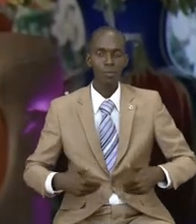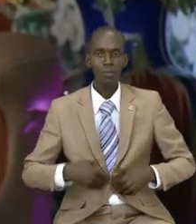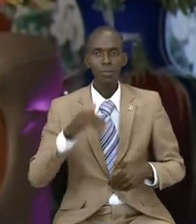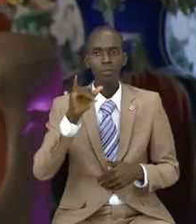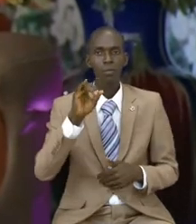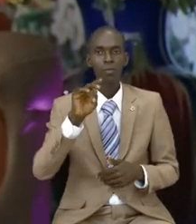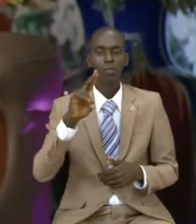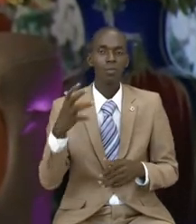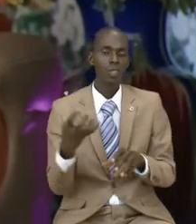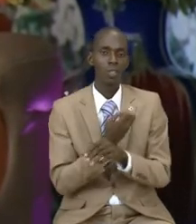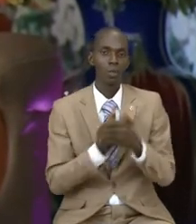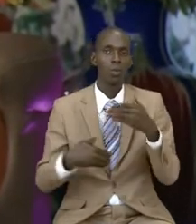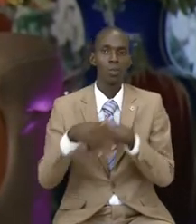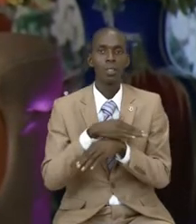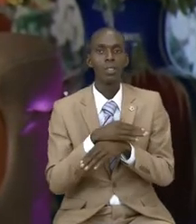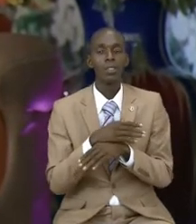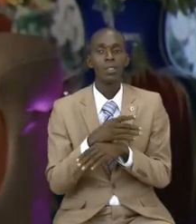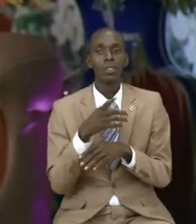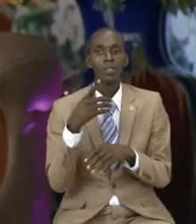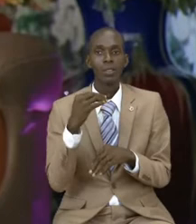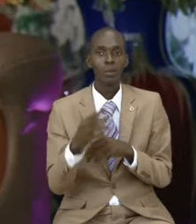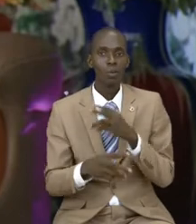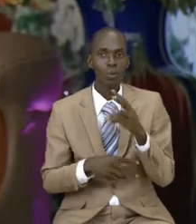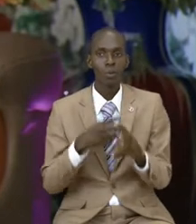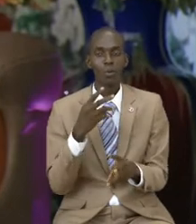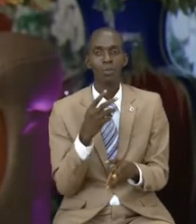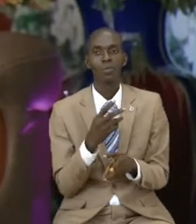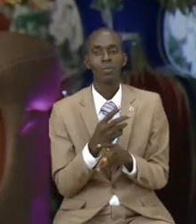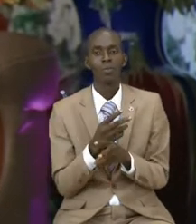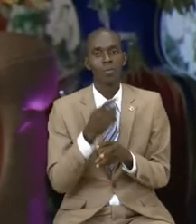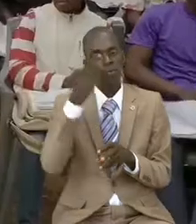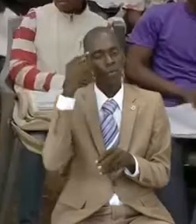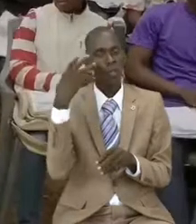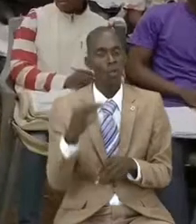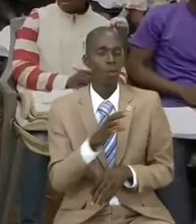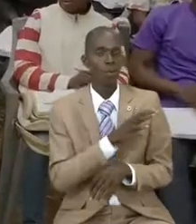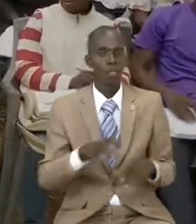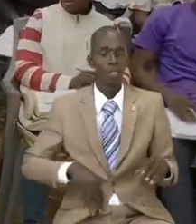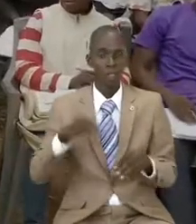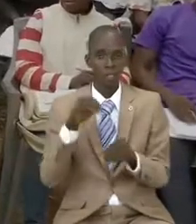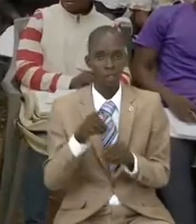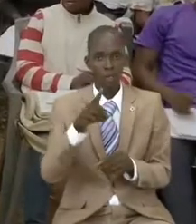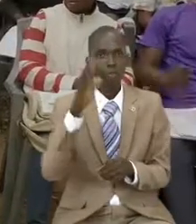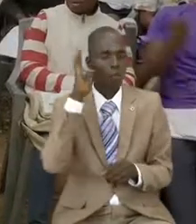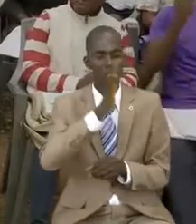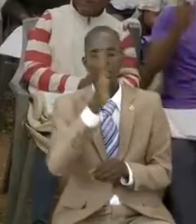over the world because of Christ in you. Will never be the same